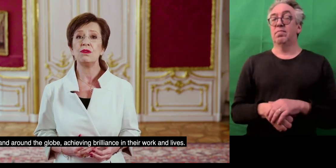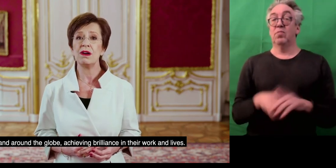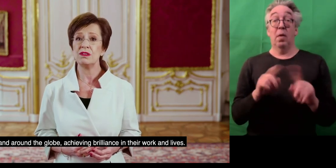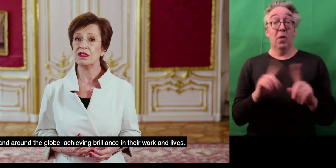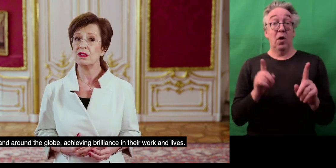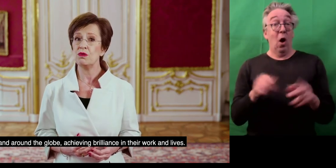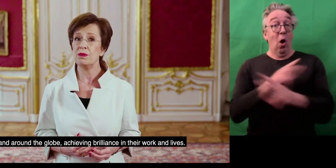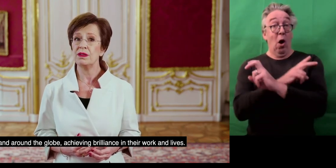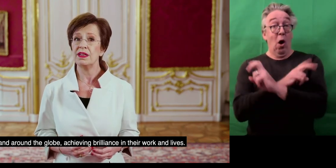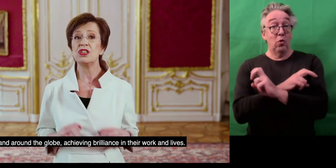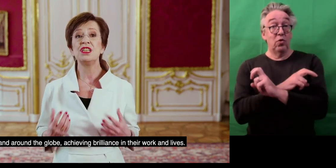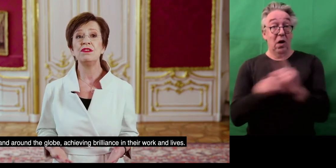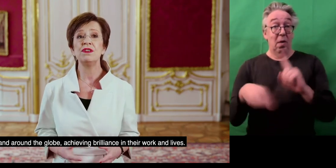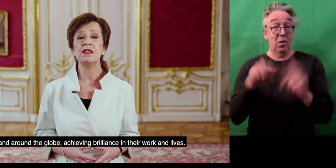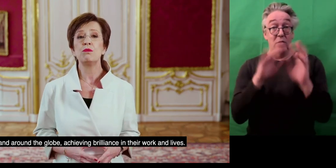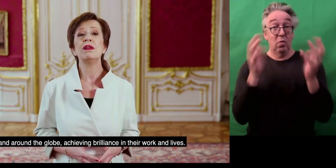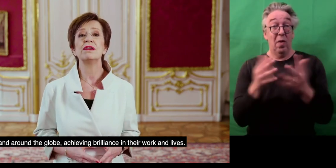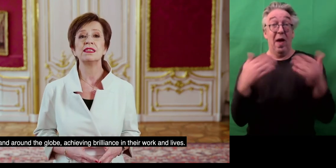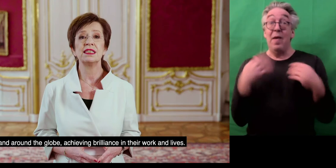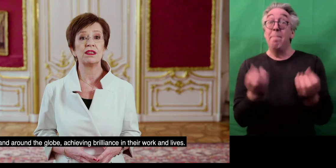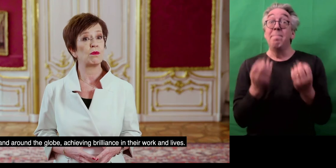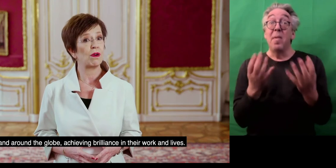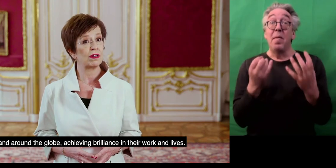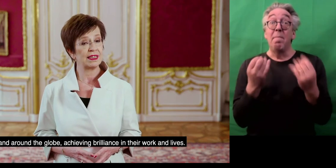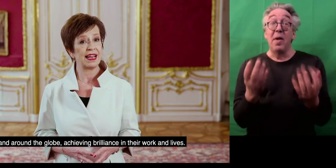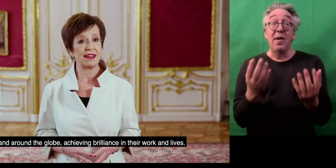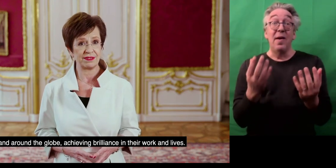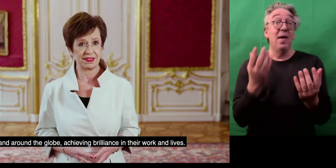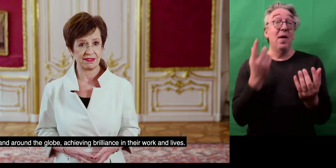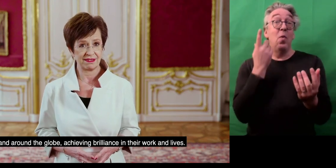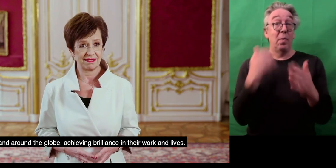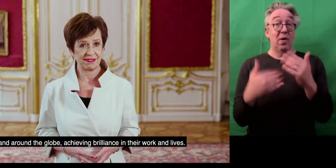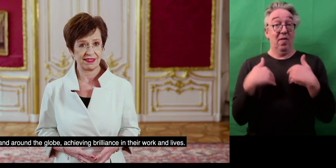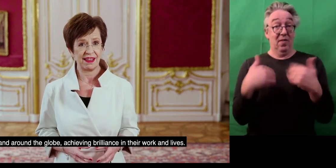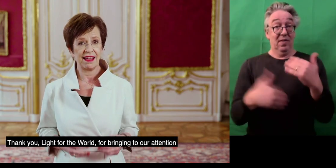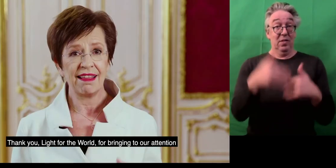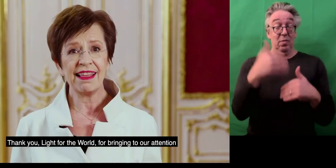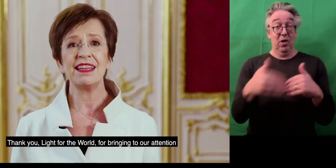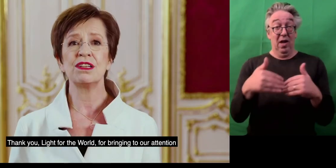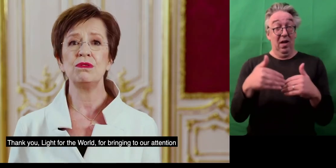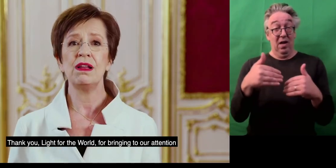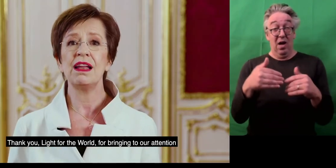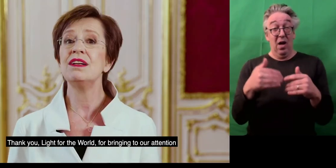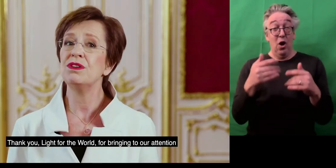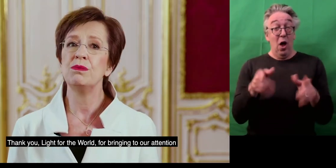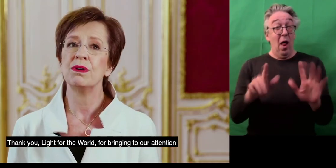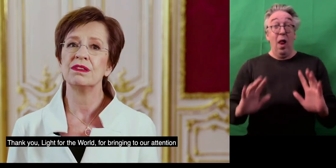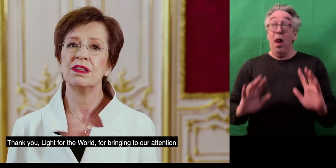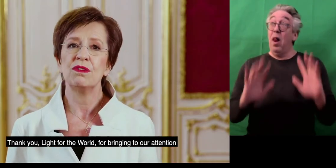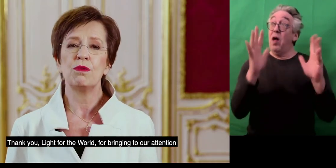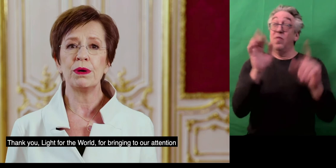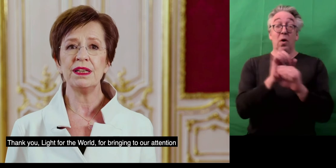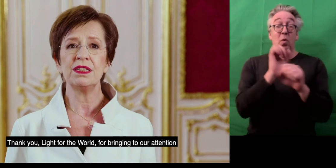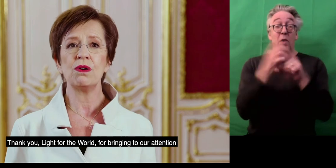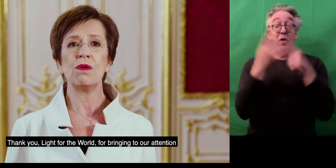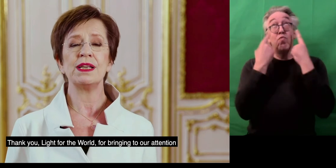and around the globe achieving brilliance in their work and lives. Thank you, Light for the World,